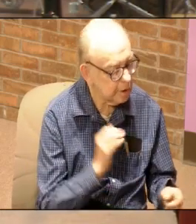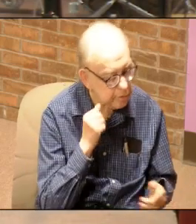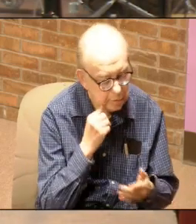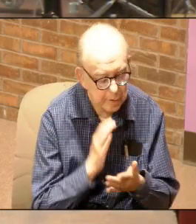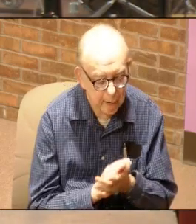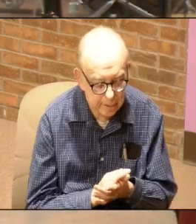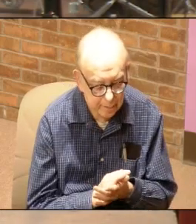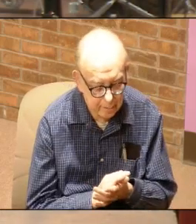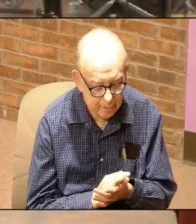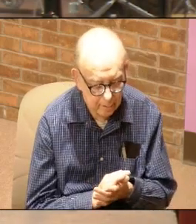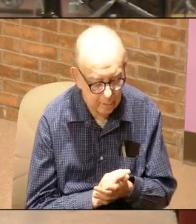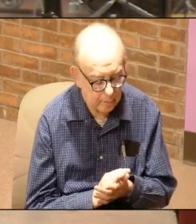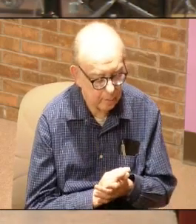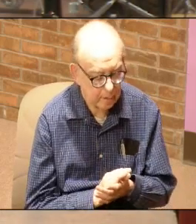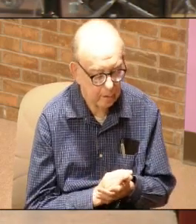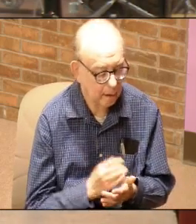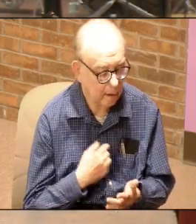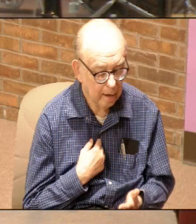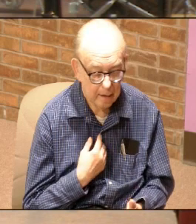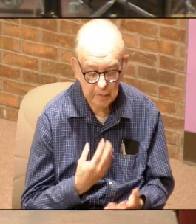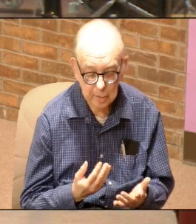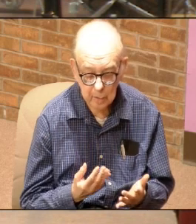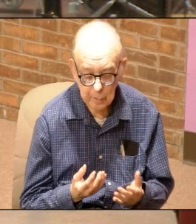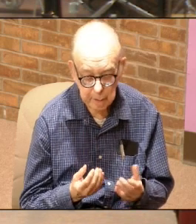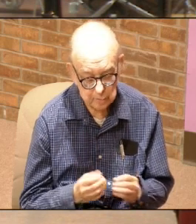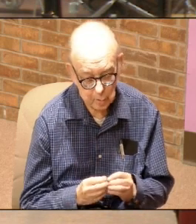bride, honey, he ain't waiting around.